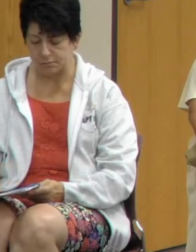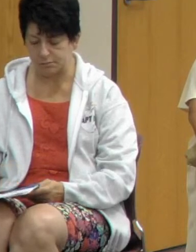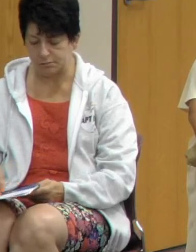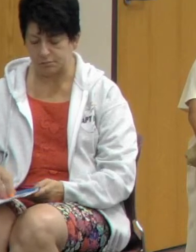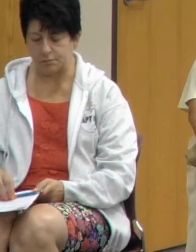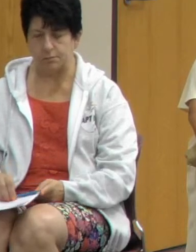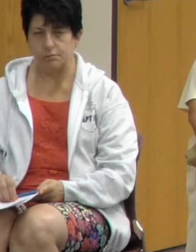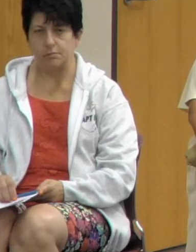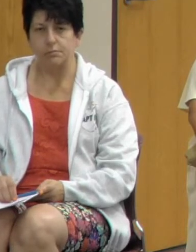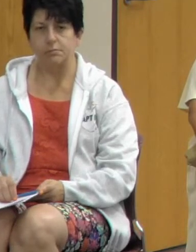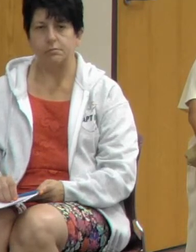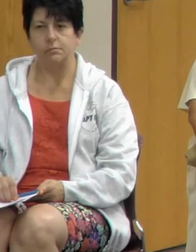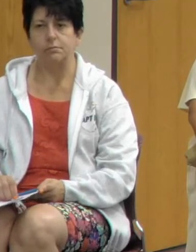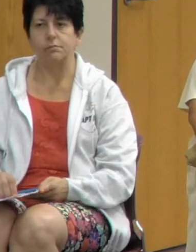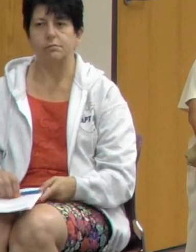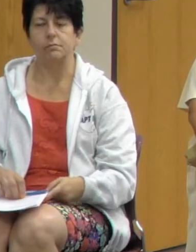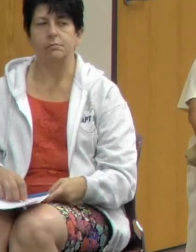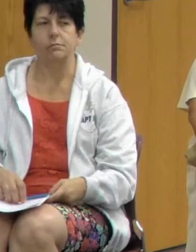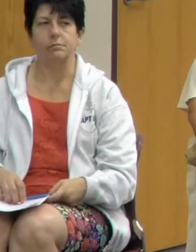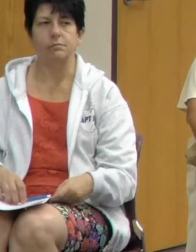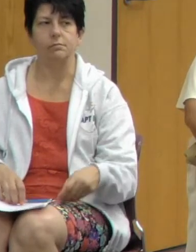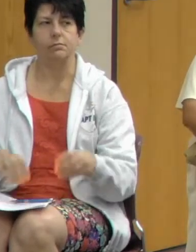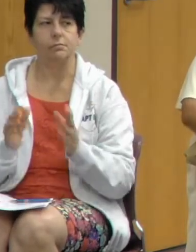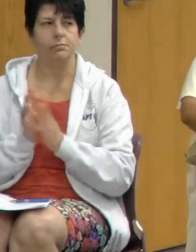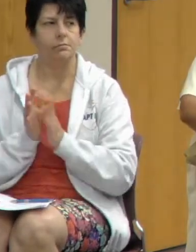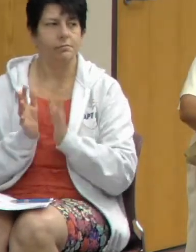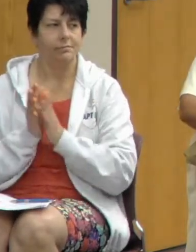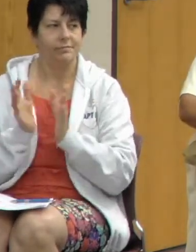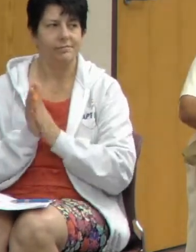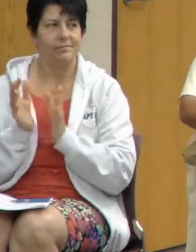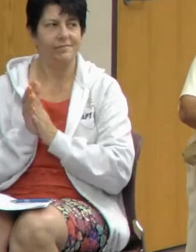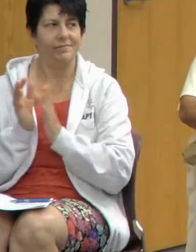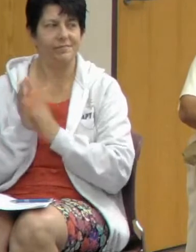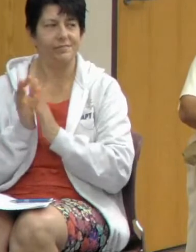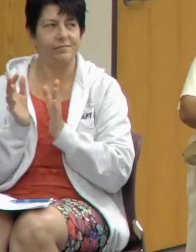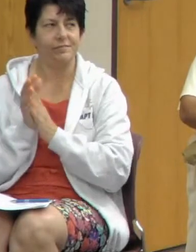all of his outstanding contributions in District 202.